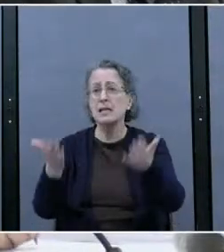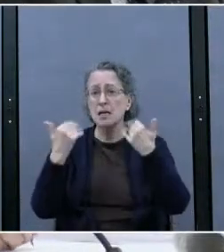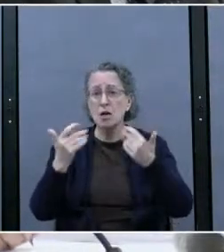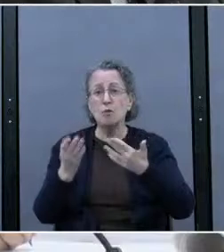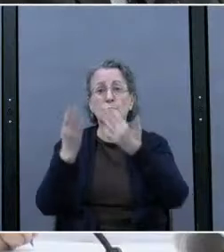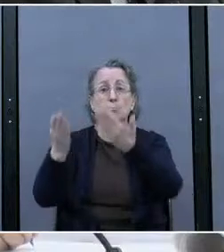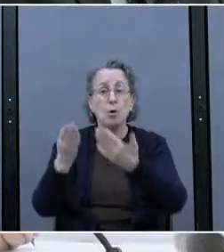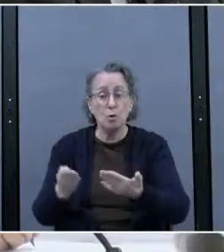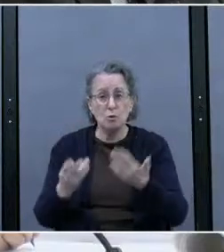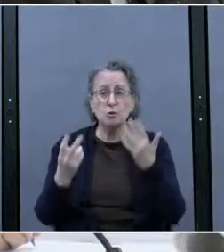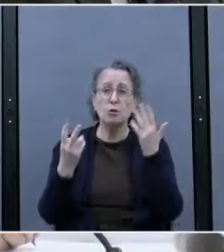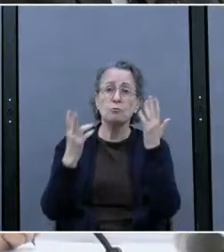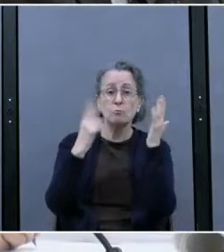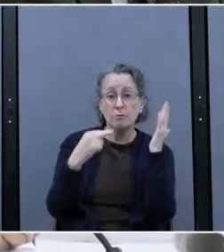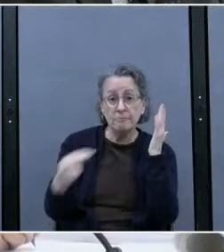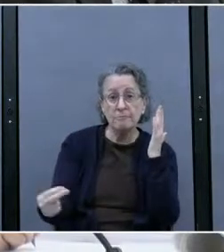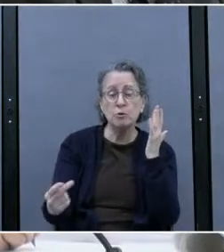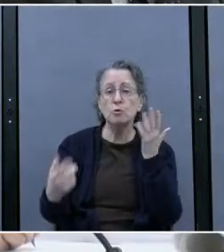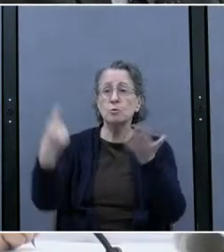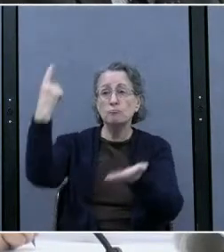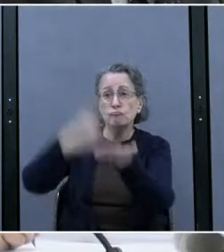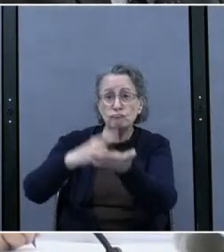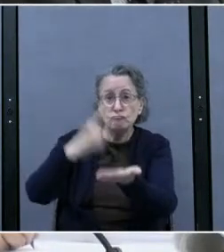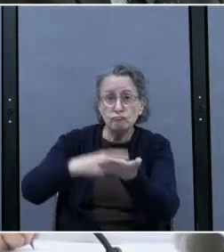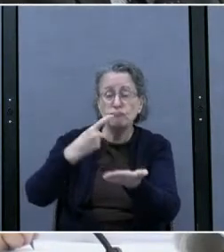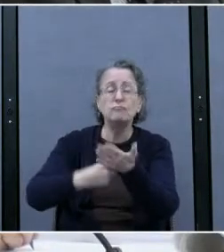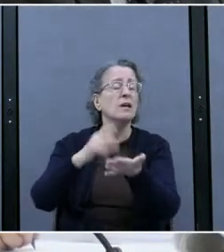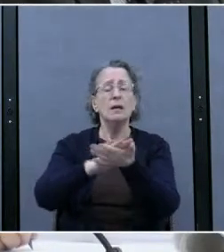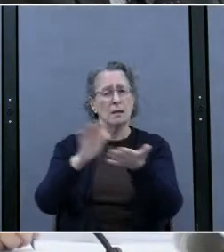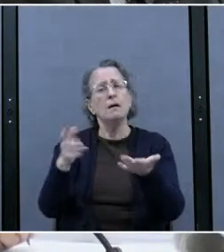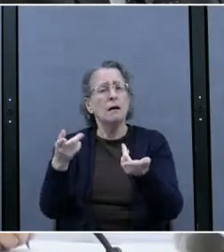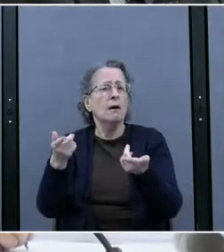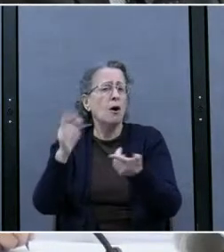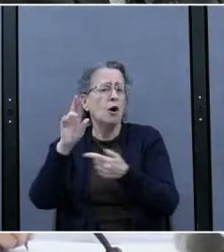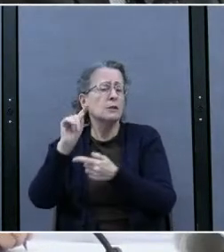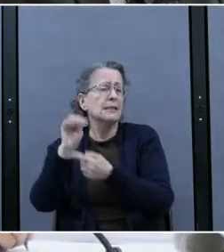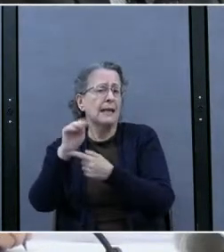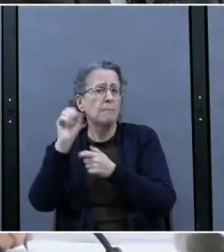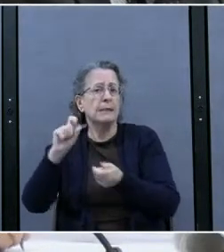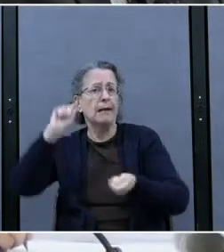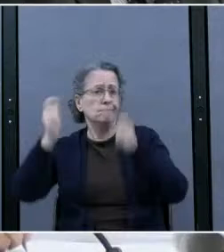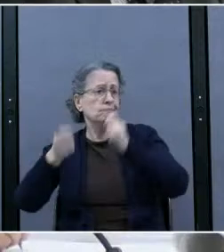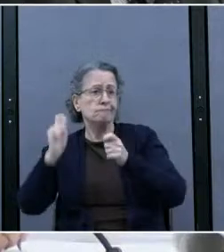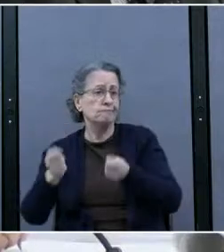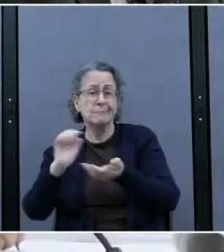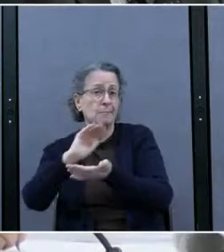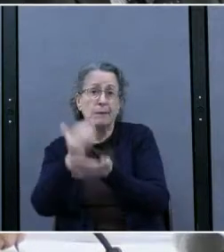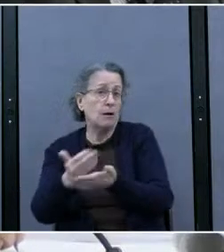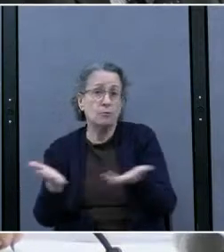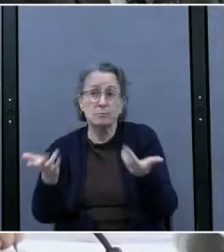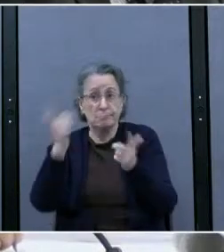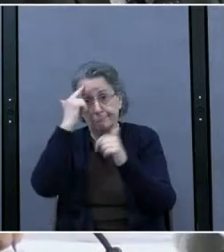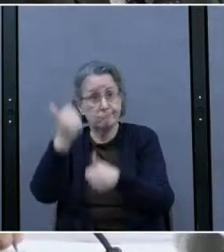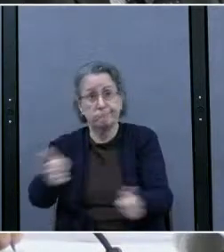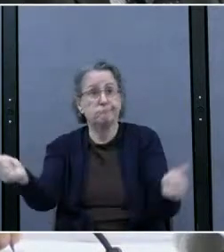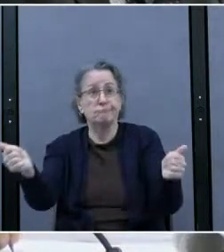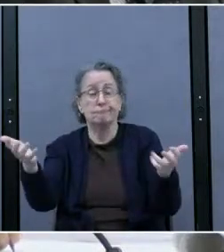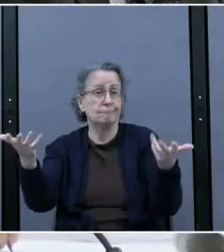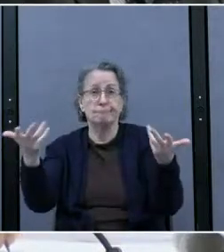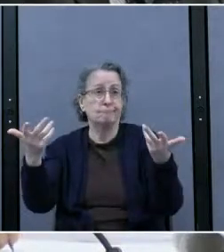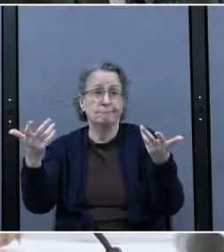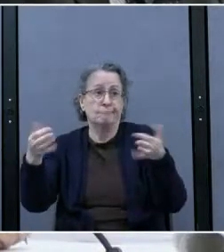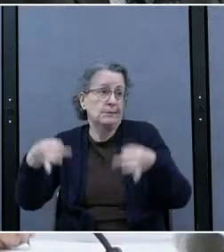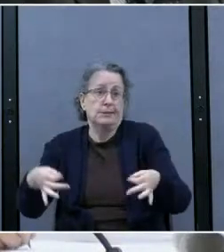allocations. The amount can get amended, and whatever the meeting wants to do with